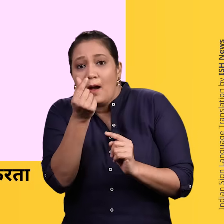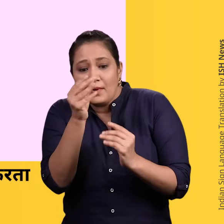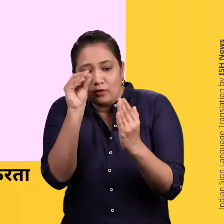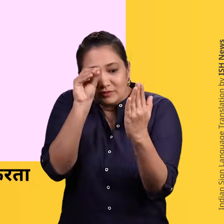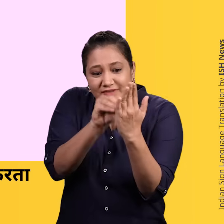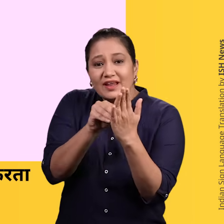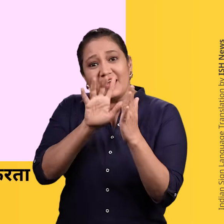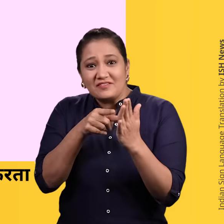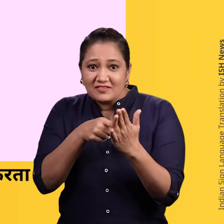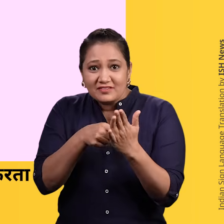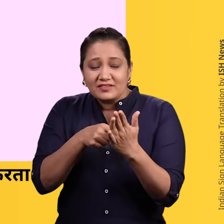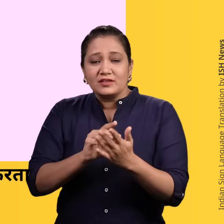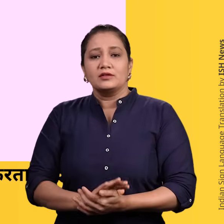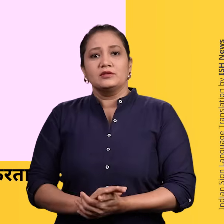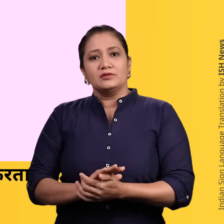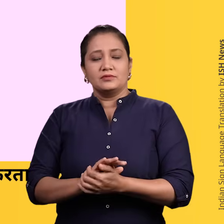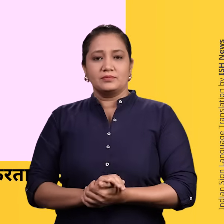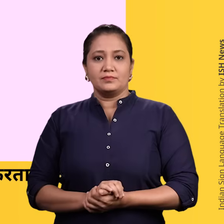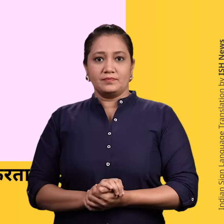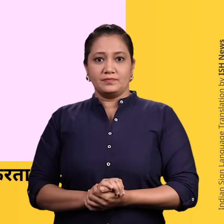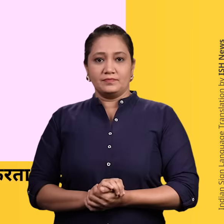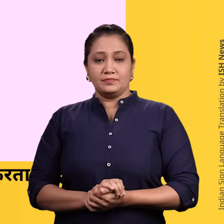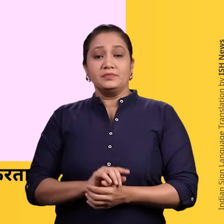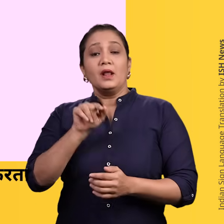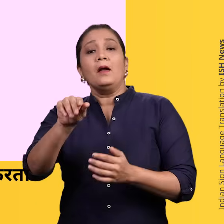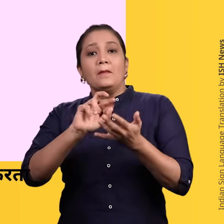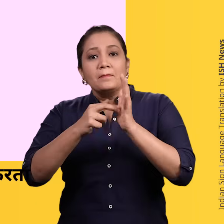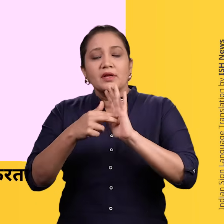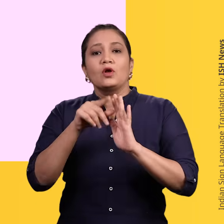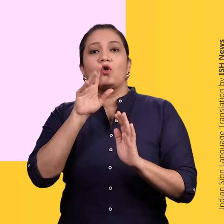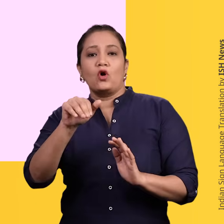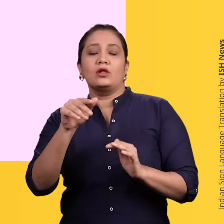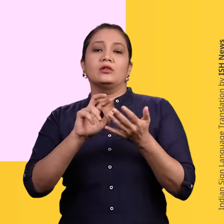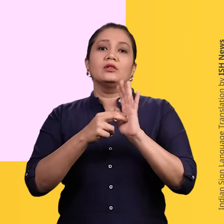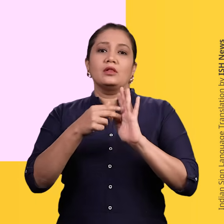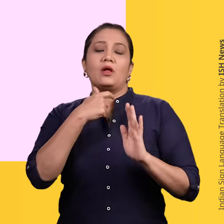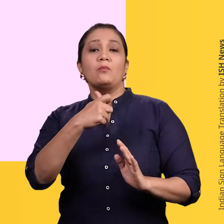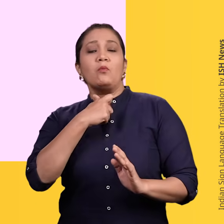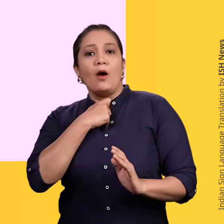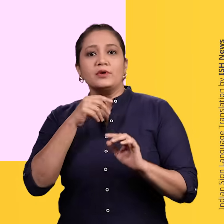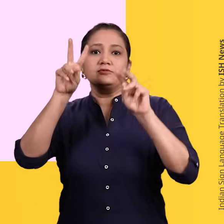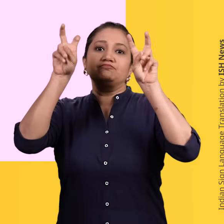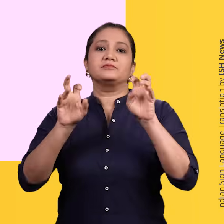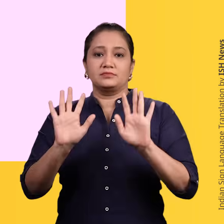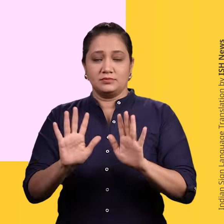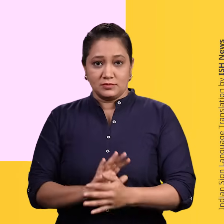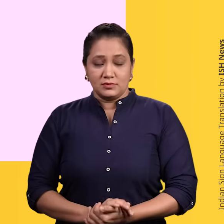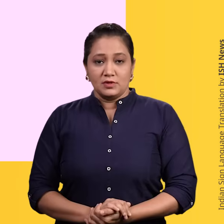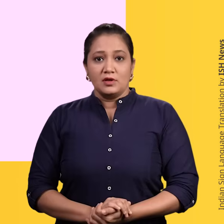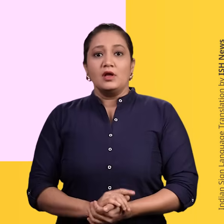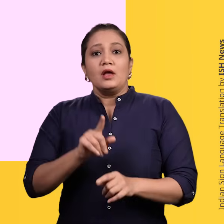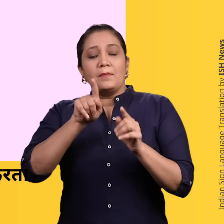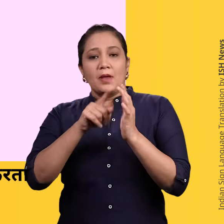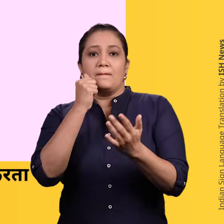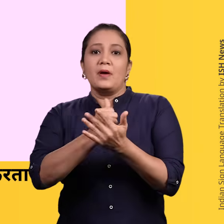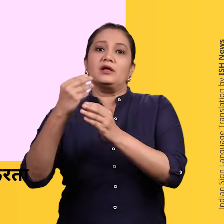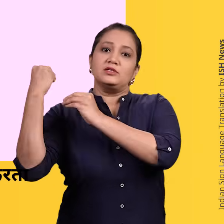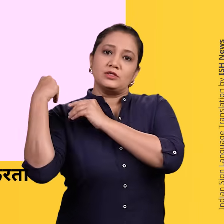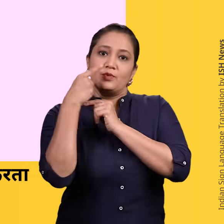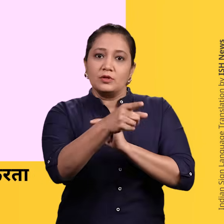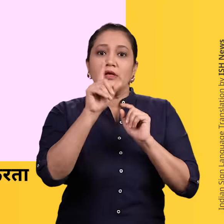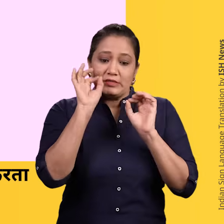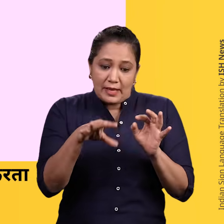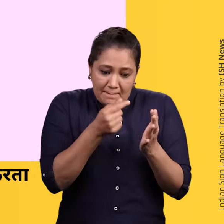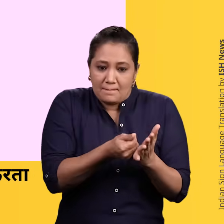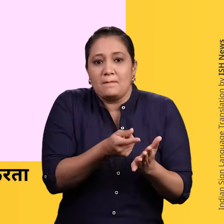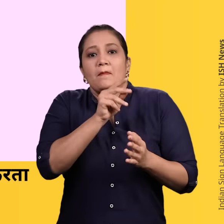the bearer the sum of rupees," written on it? This is called the promissory clause, and it refers